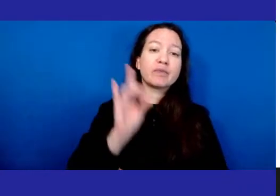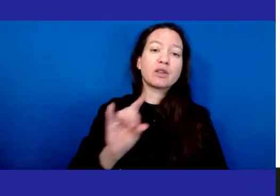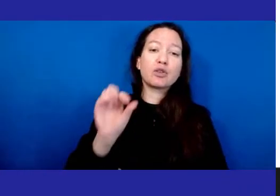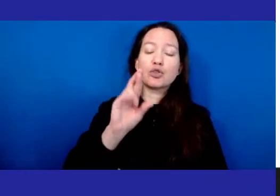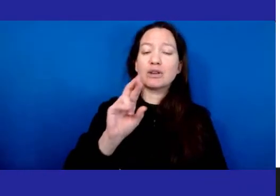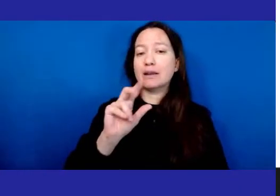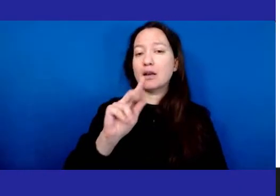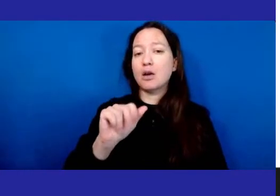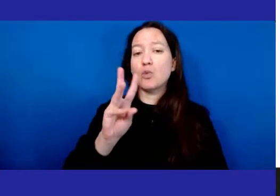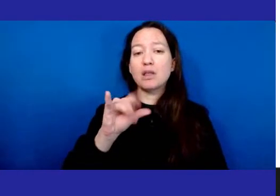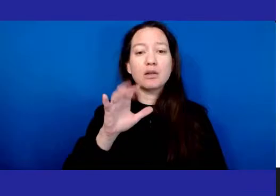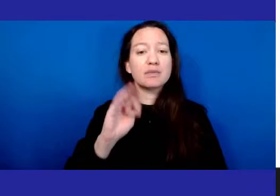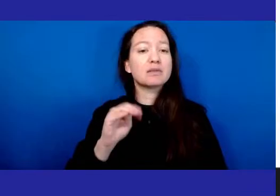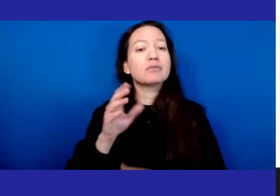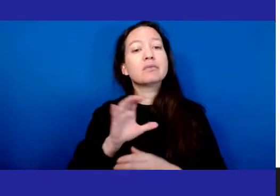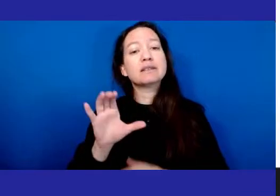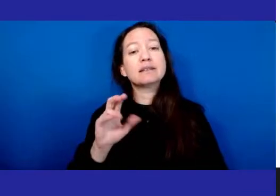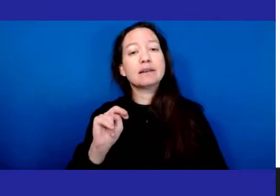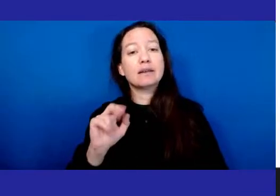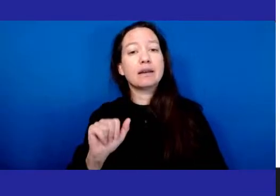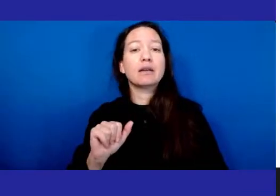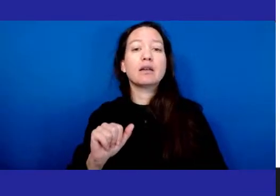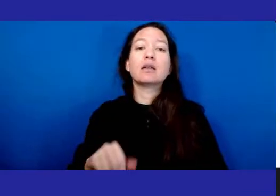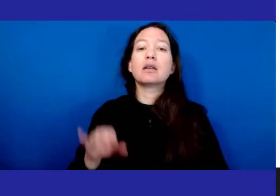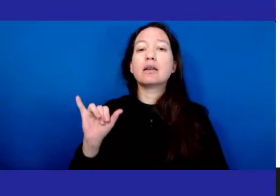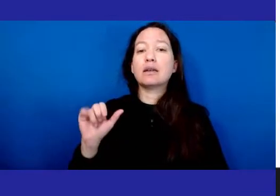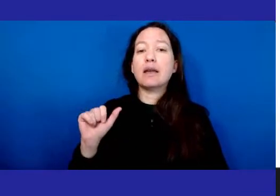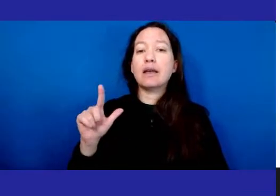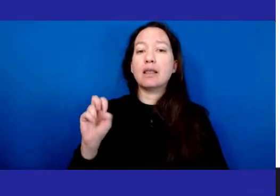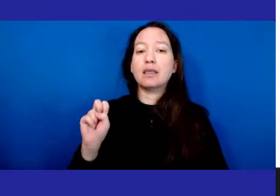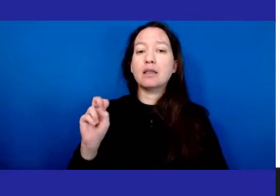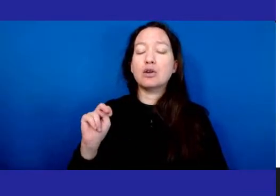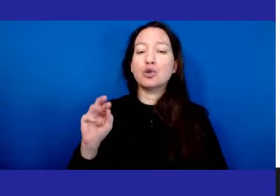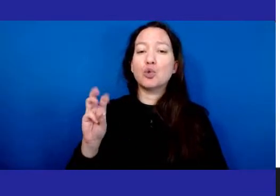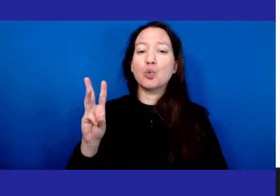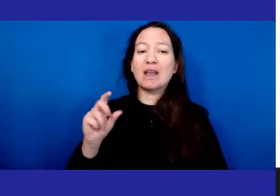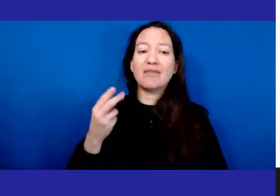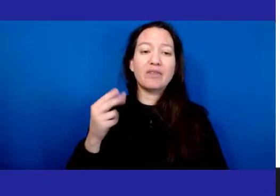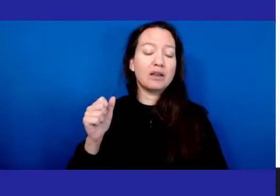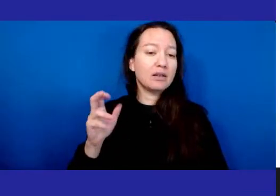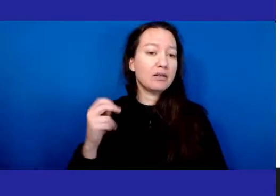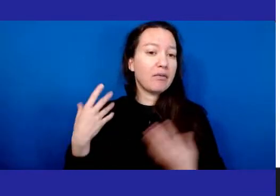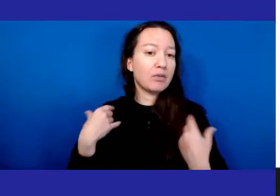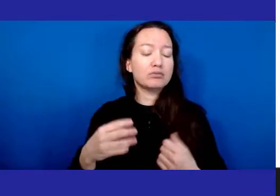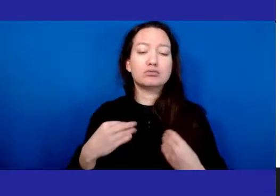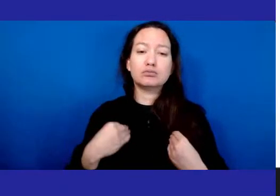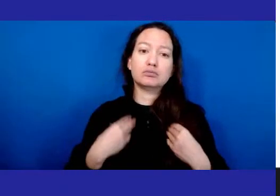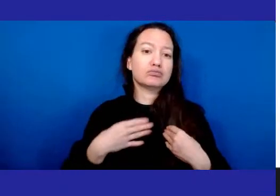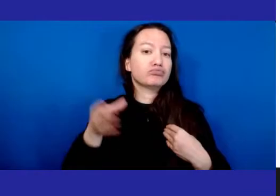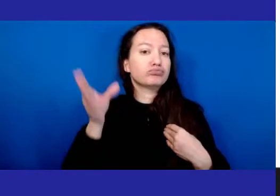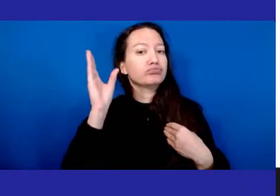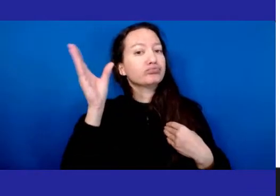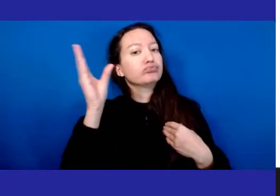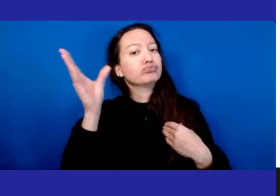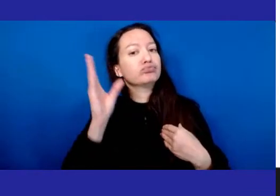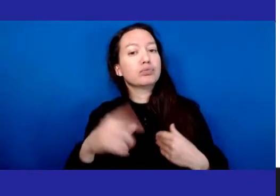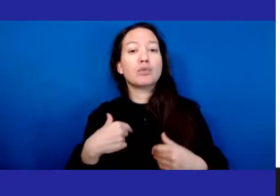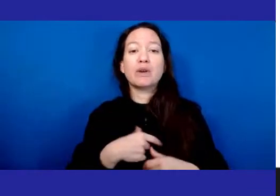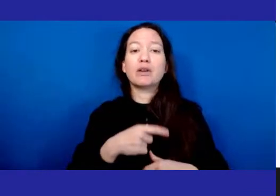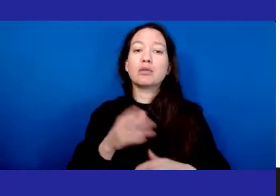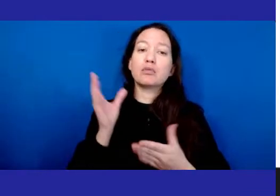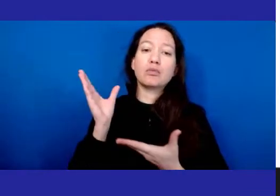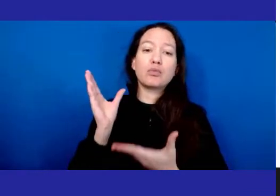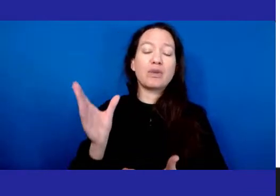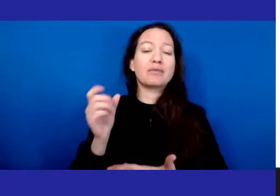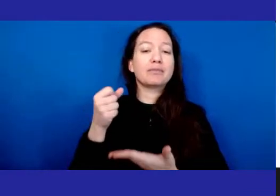Williams, who's the Chief Nurse Executive at Yale New Haven Health. Not only did she deliver an inspirational keynote, but we also presented her with